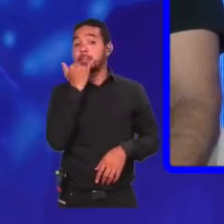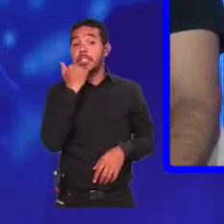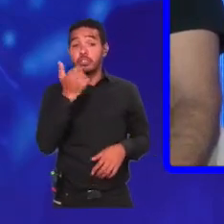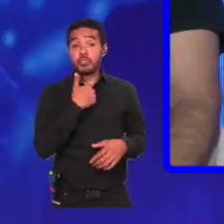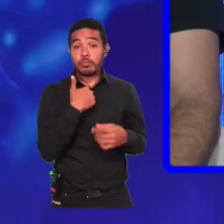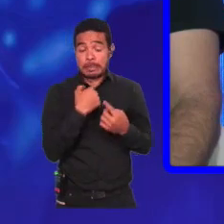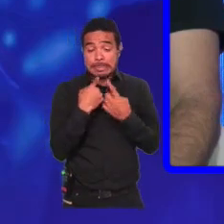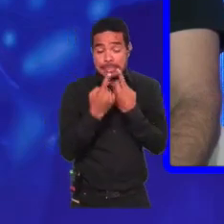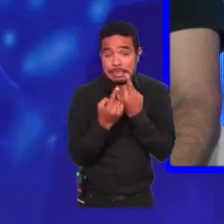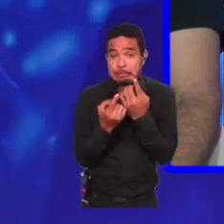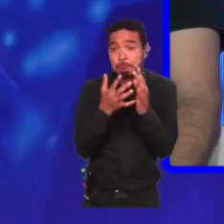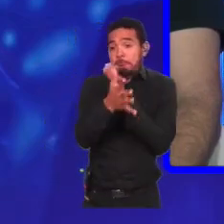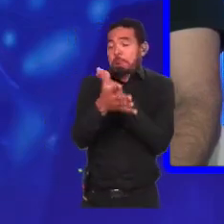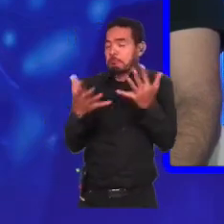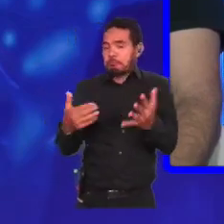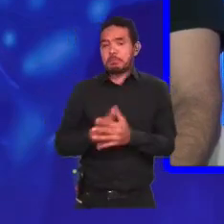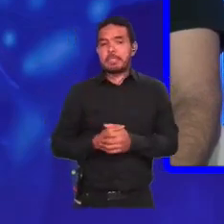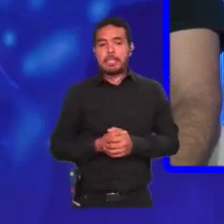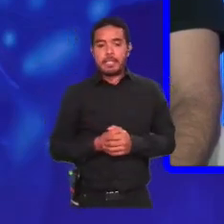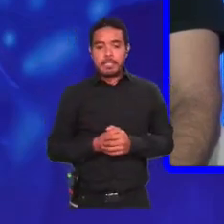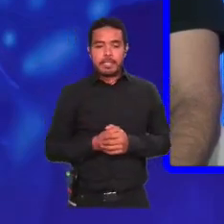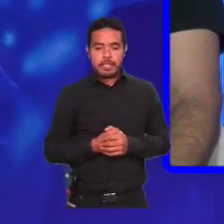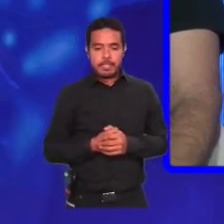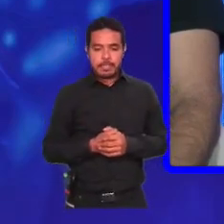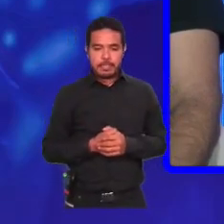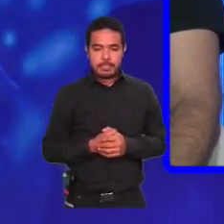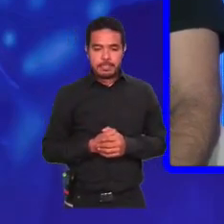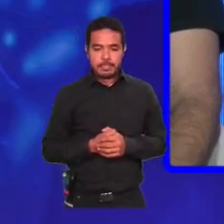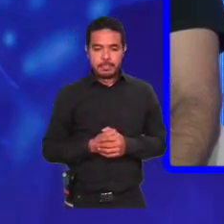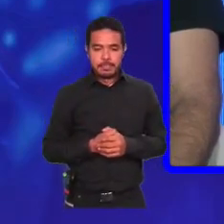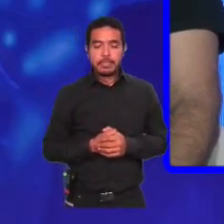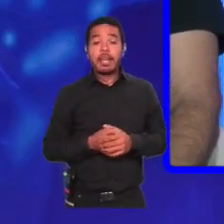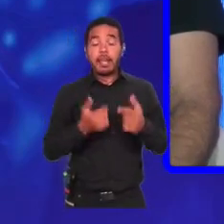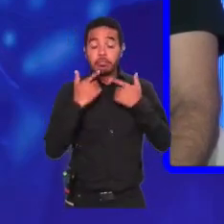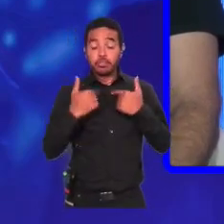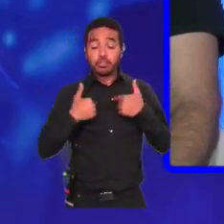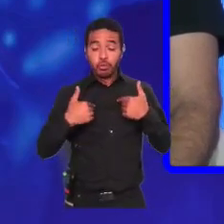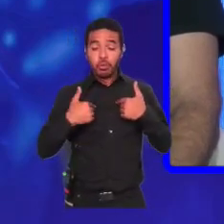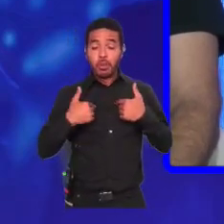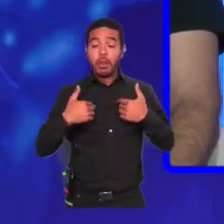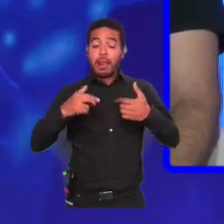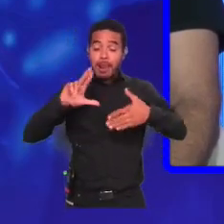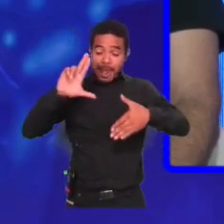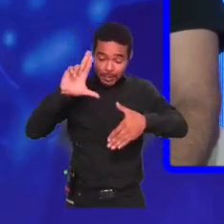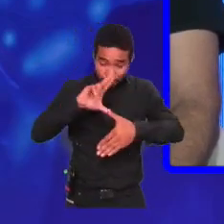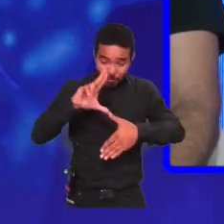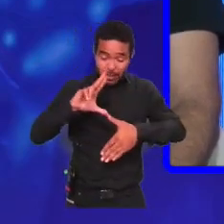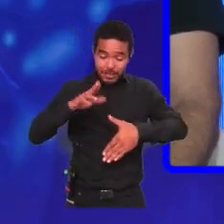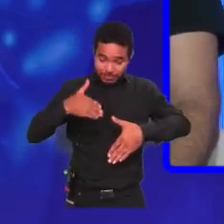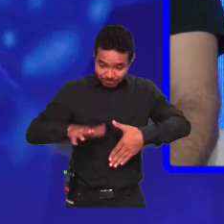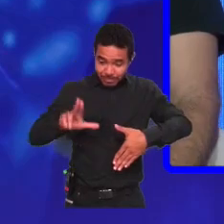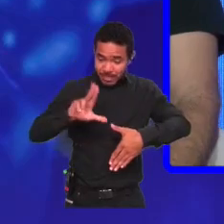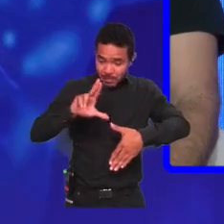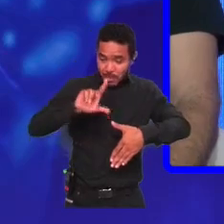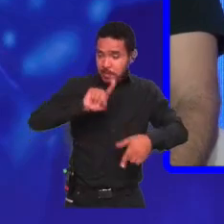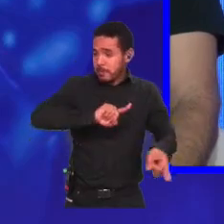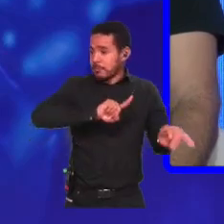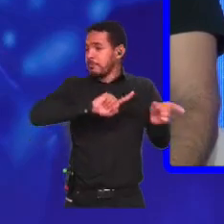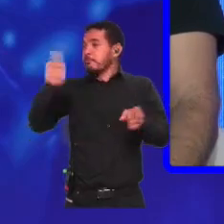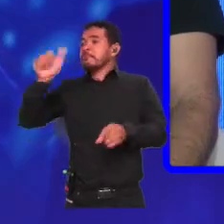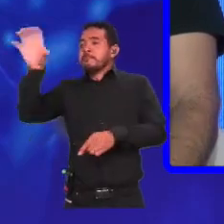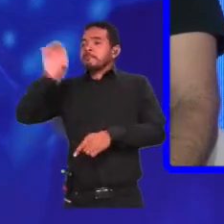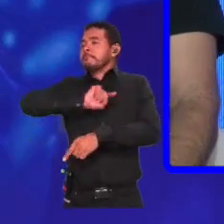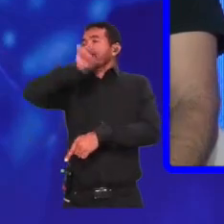the biggest, being Latin American and working abroad, how the AAA games do